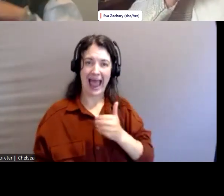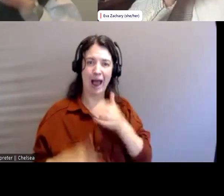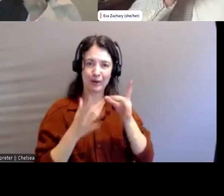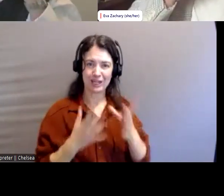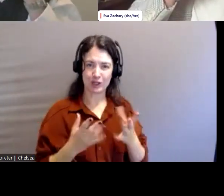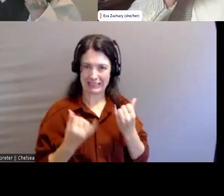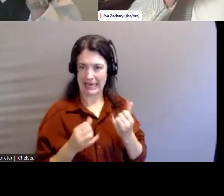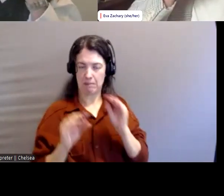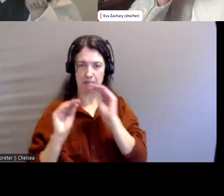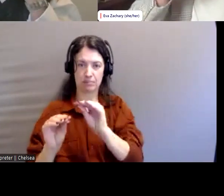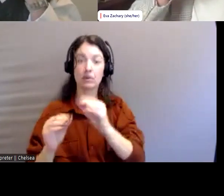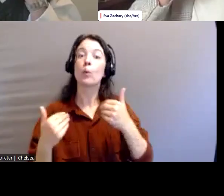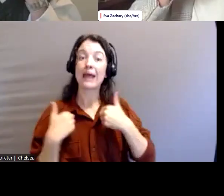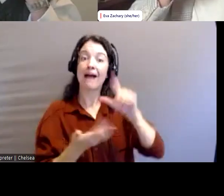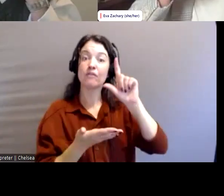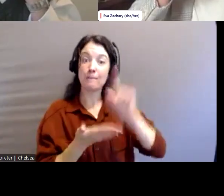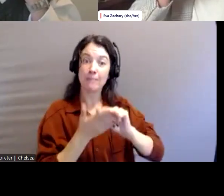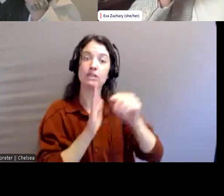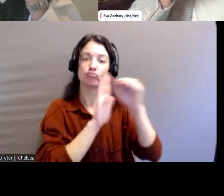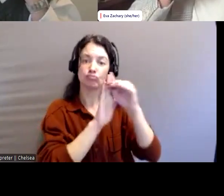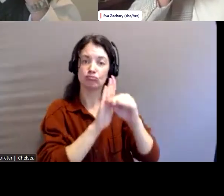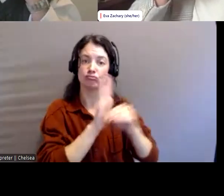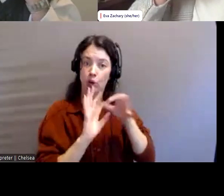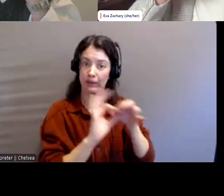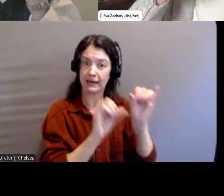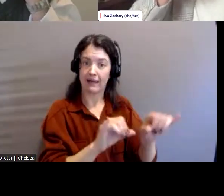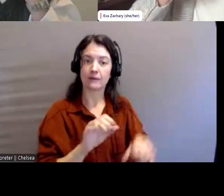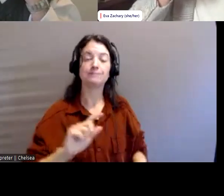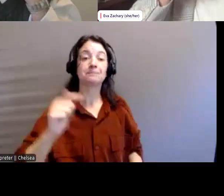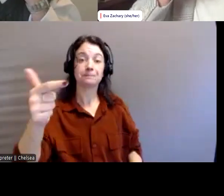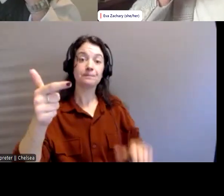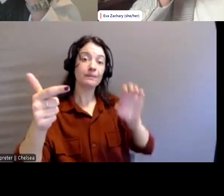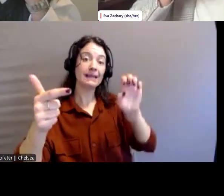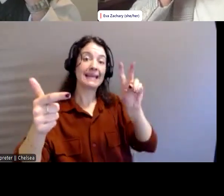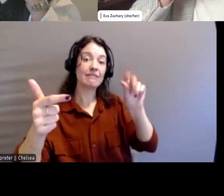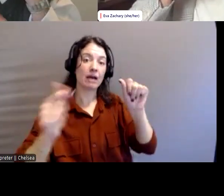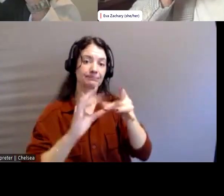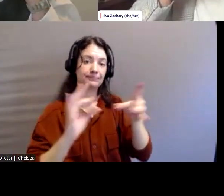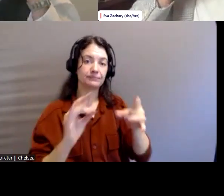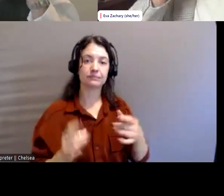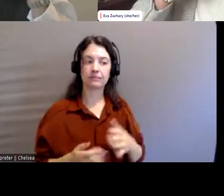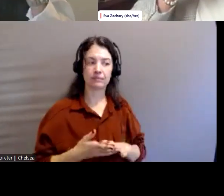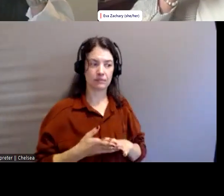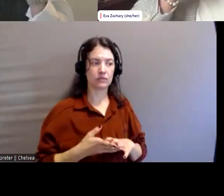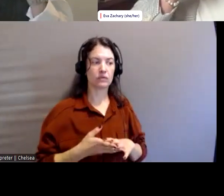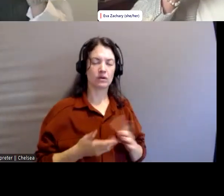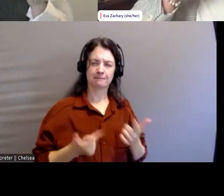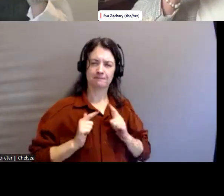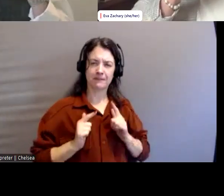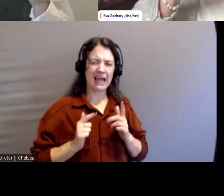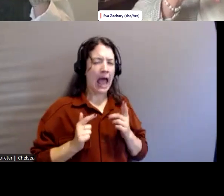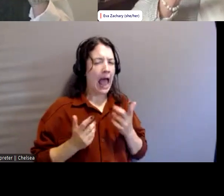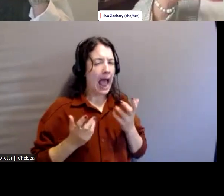that topic. If I can, Sorry, yeah, go ahead. if I can touch on this, I was a little reserved to mention this